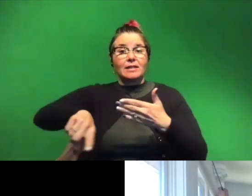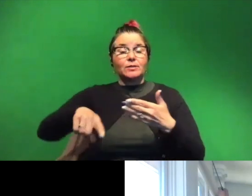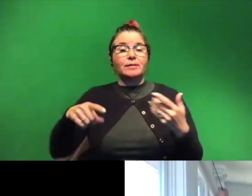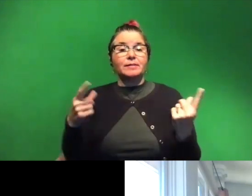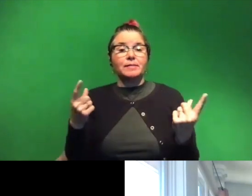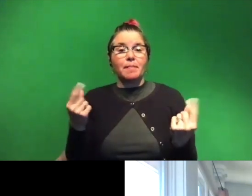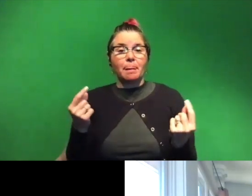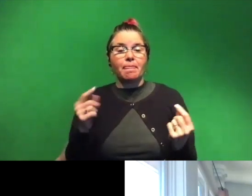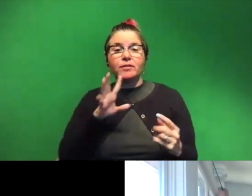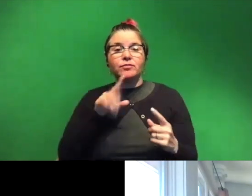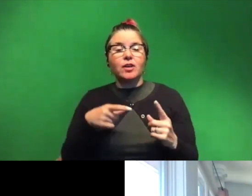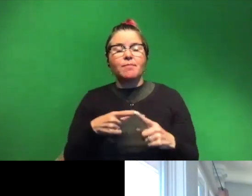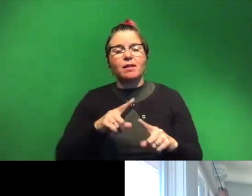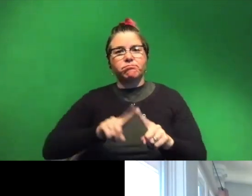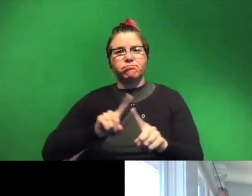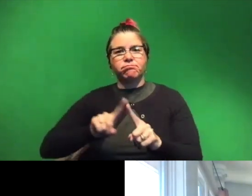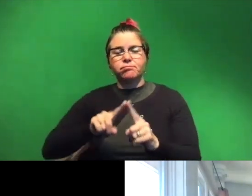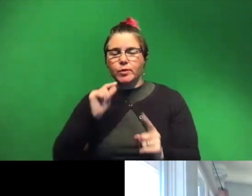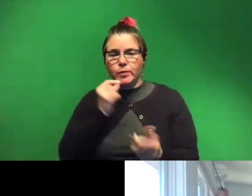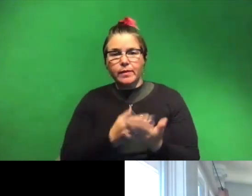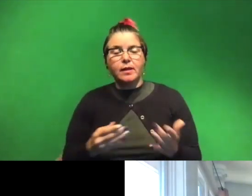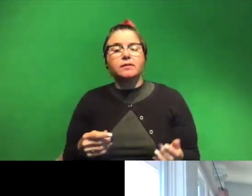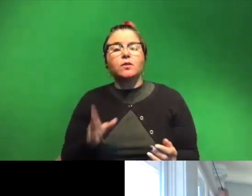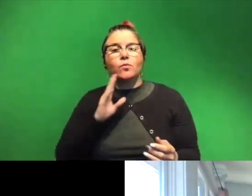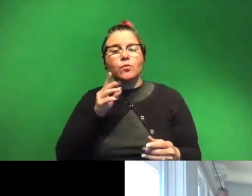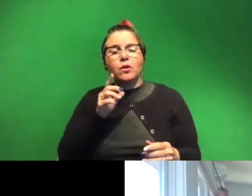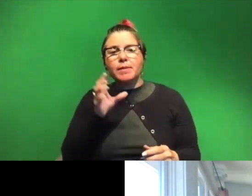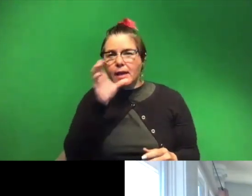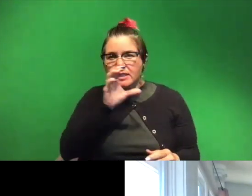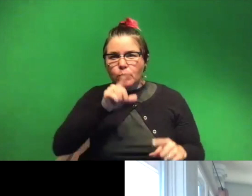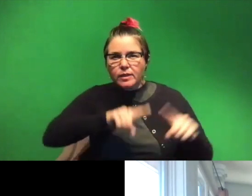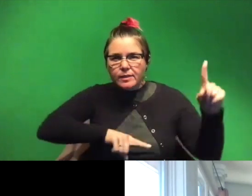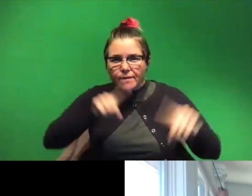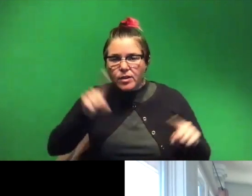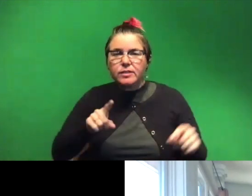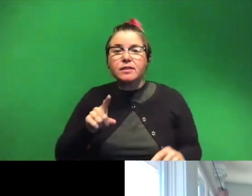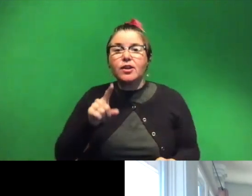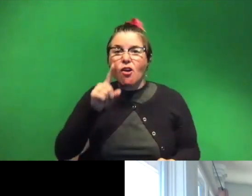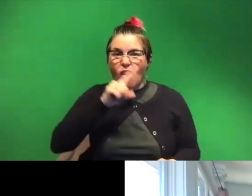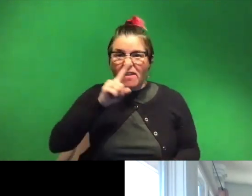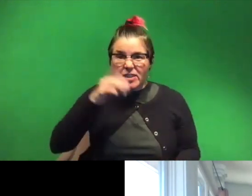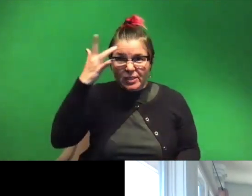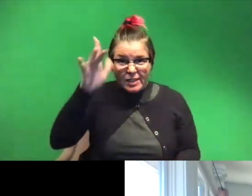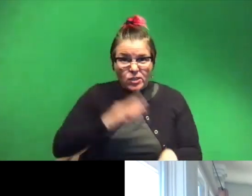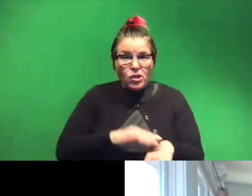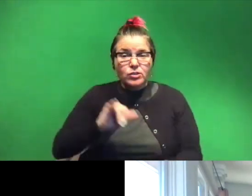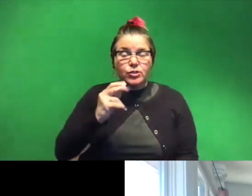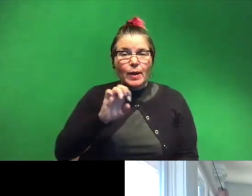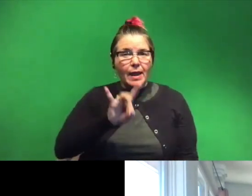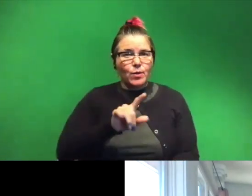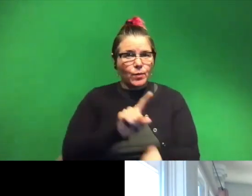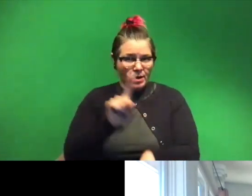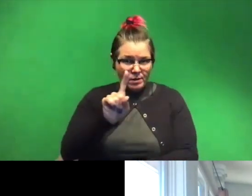going to be talking about all kinds of cool stuff. We're going to be exploring diversity and artificial intelligence on June 8th at 1